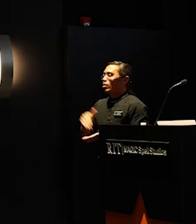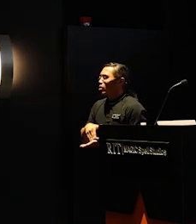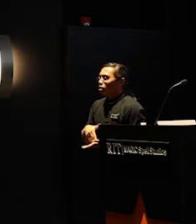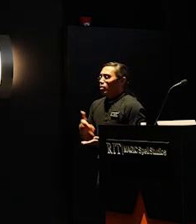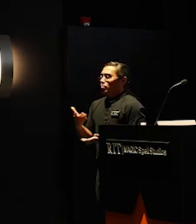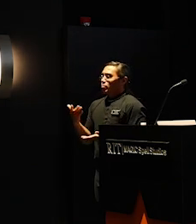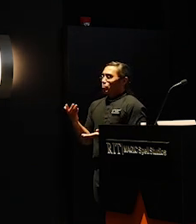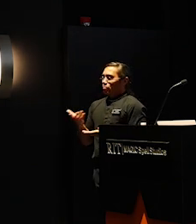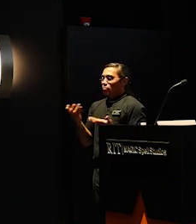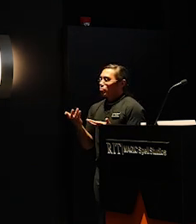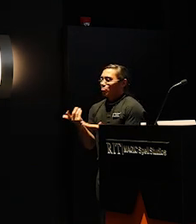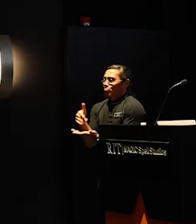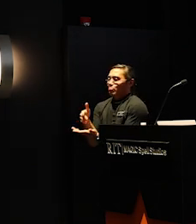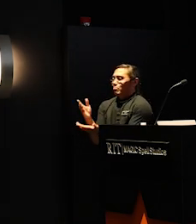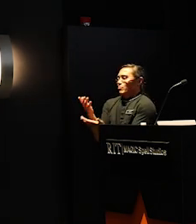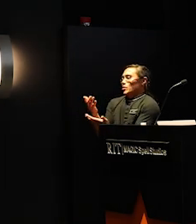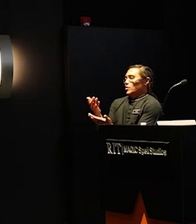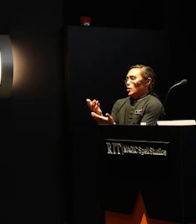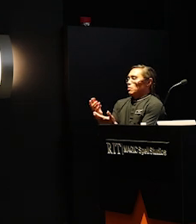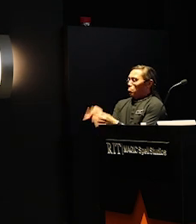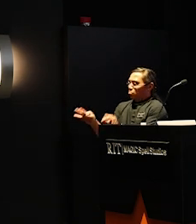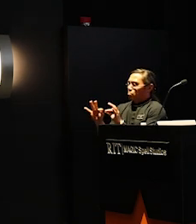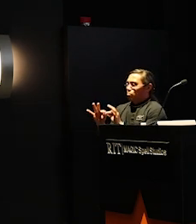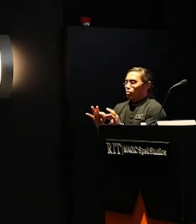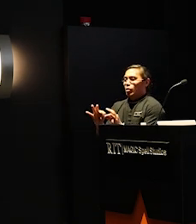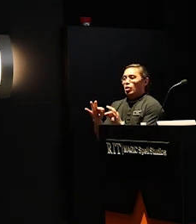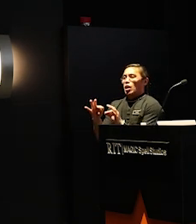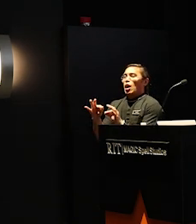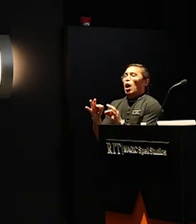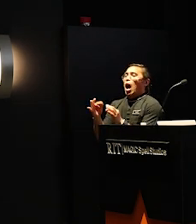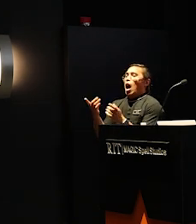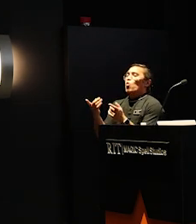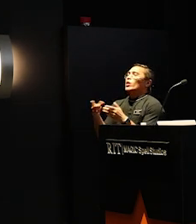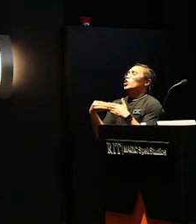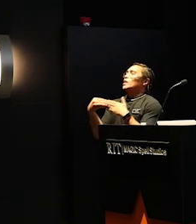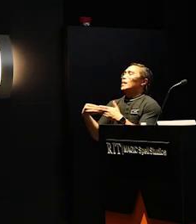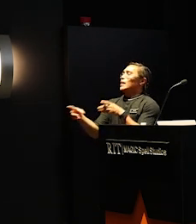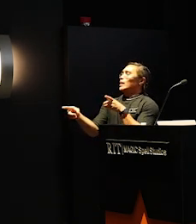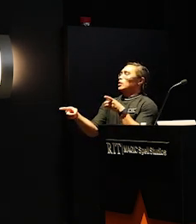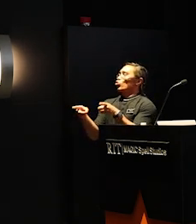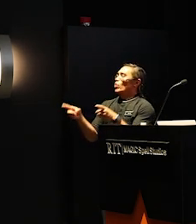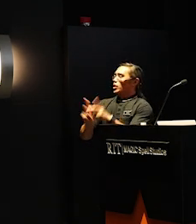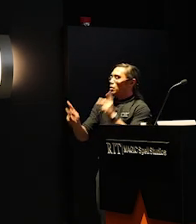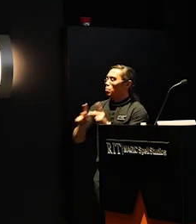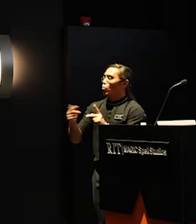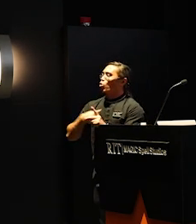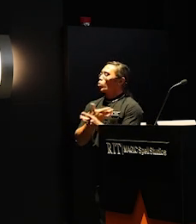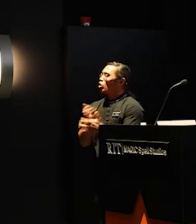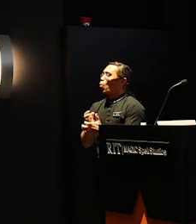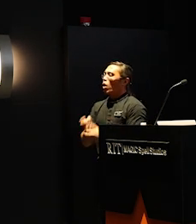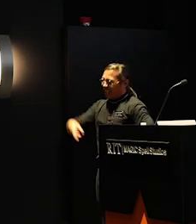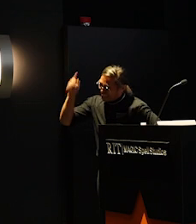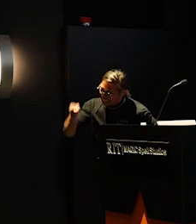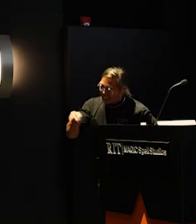in, it's cool for tonight. Next time you come in, wear a shirt that looks like this. All right, cool. Like, you don't have to make them feel bad about the choice. We do this all the time in service too, right? You go to a